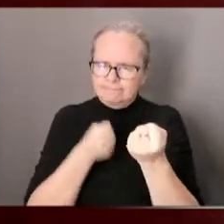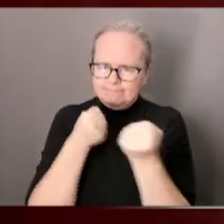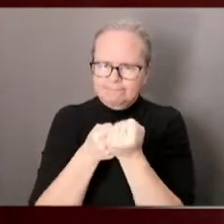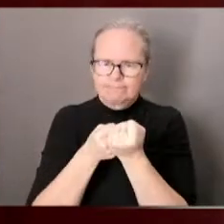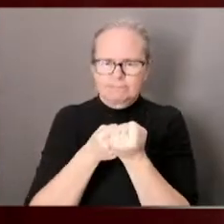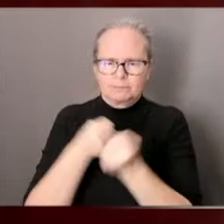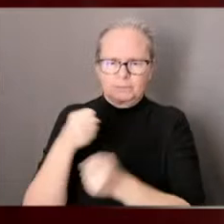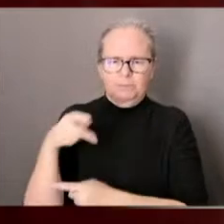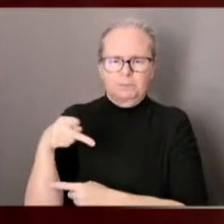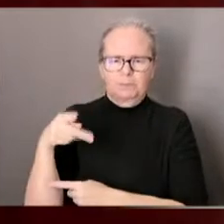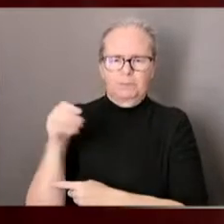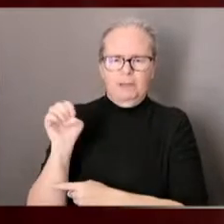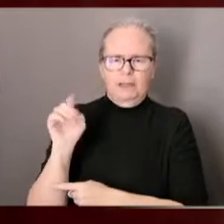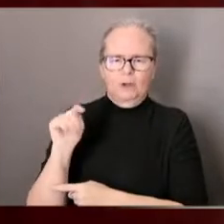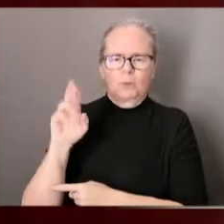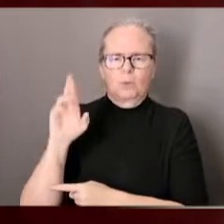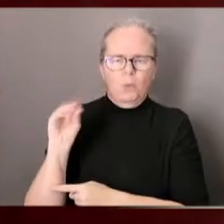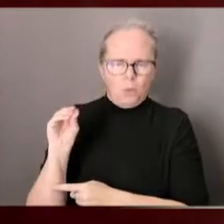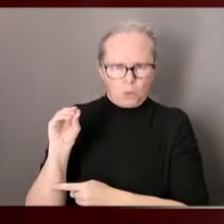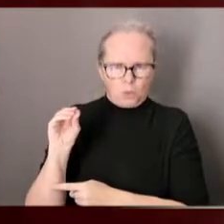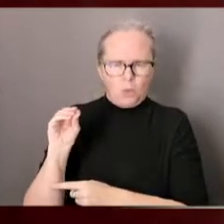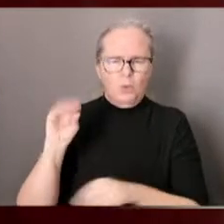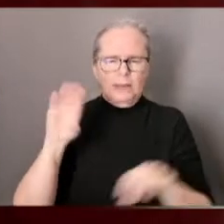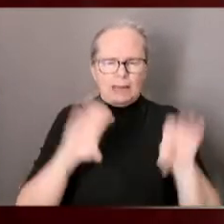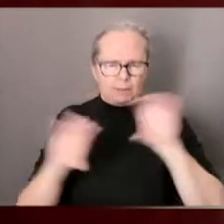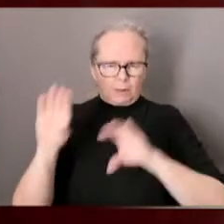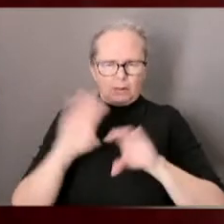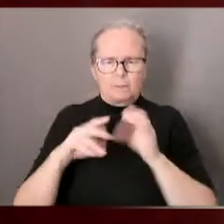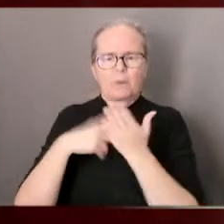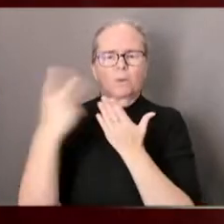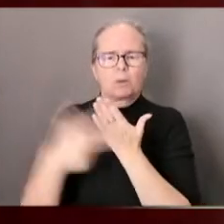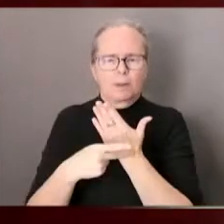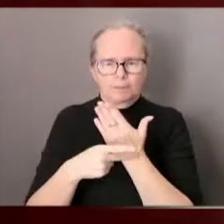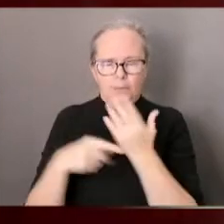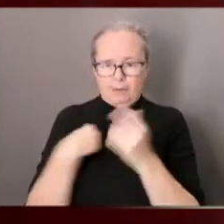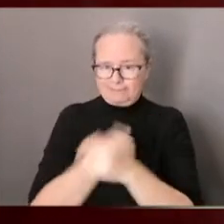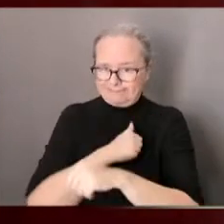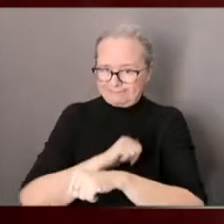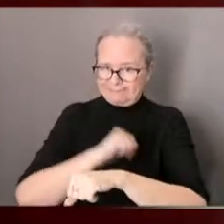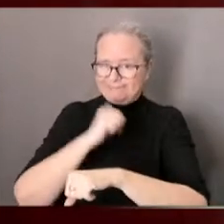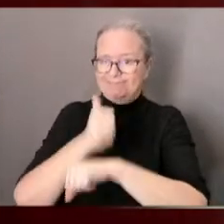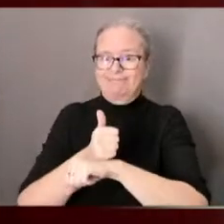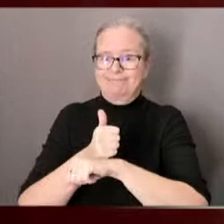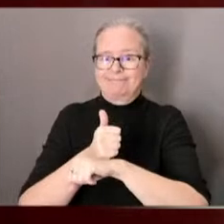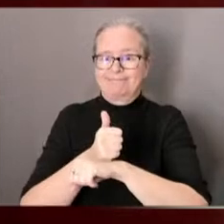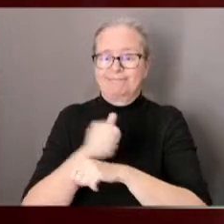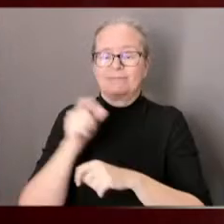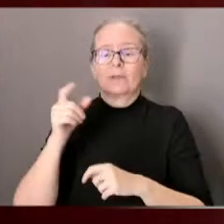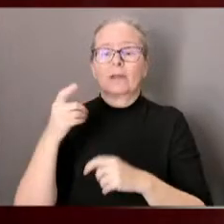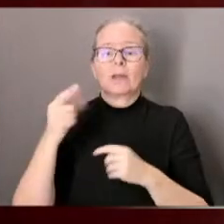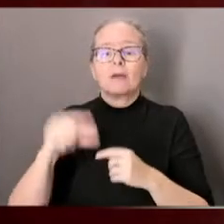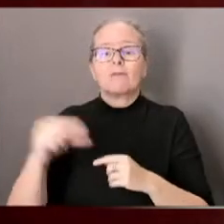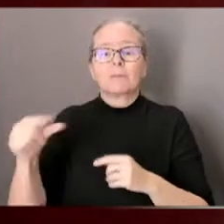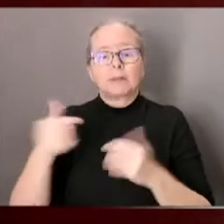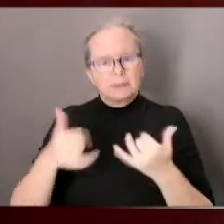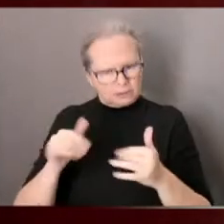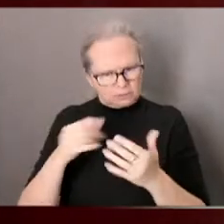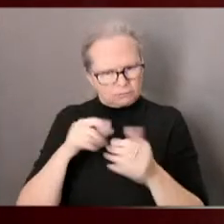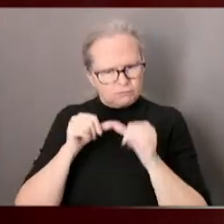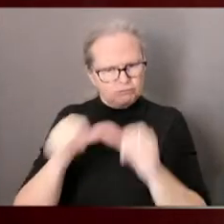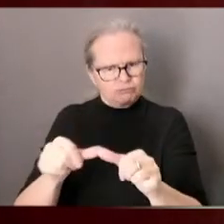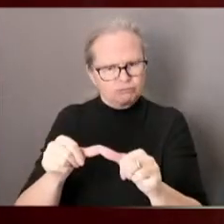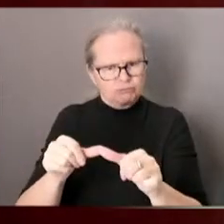kept because it's working so well we'll expand to new areas with this program including eligible feedstock new end products and will bring back partial